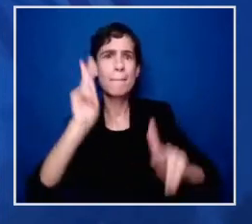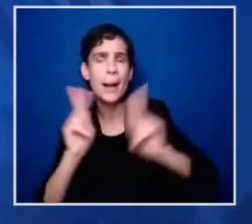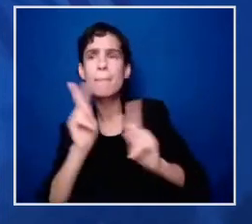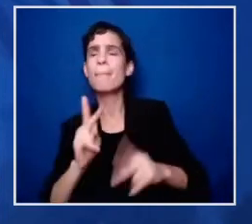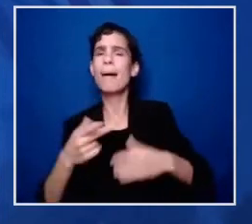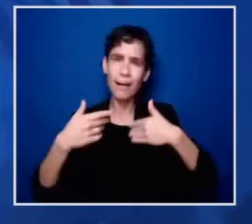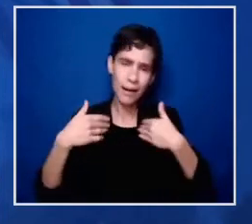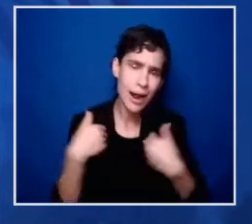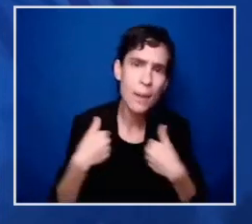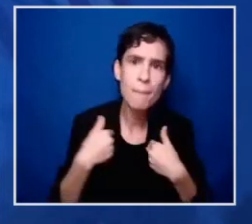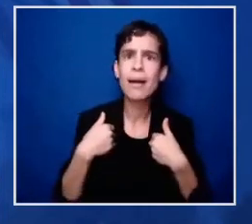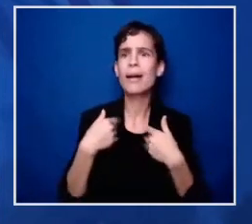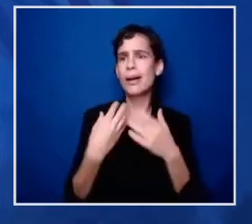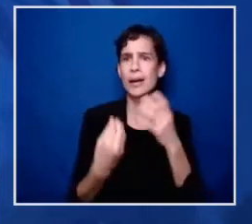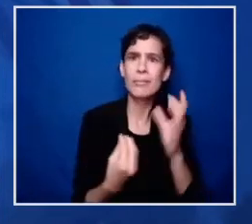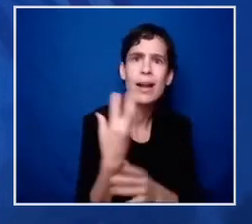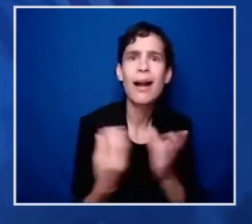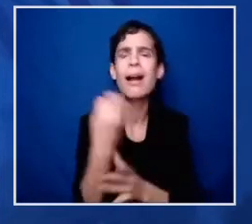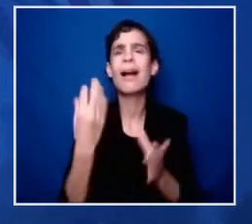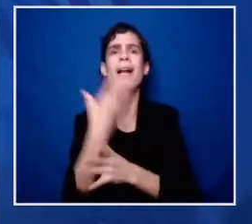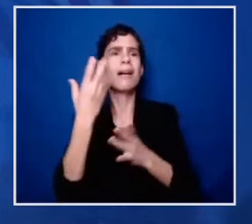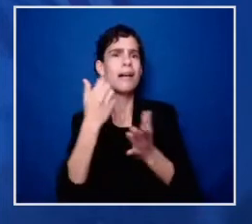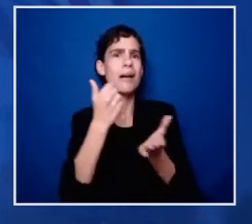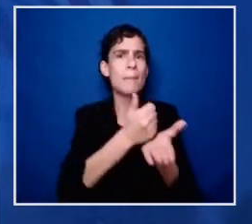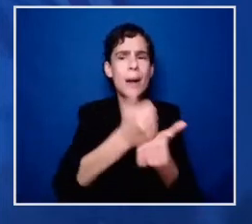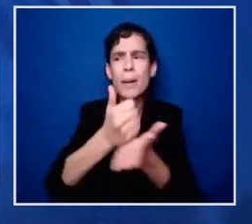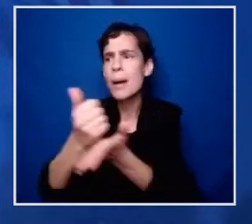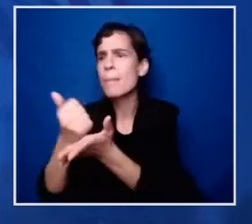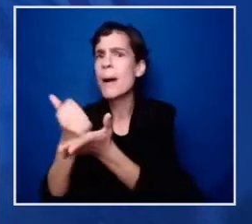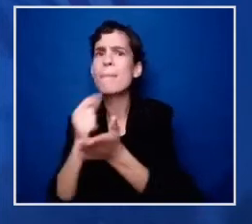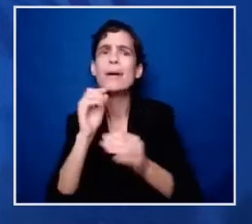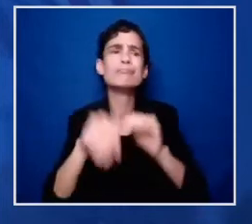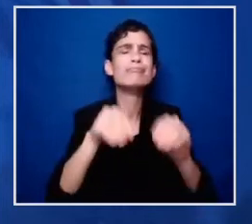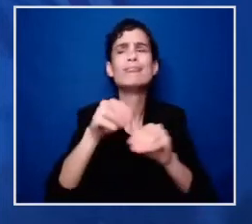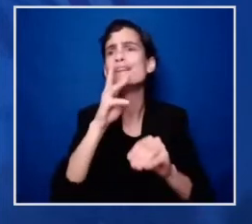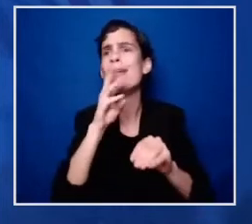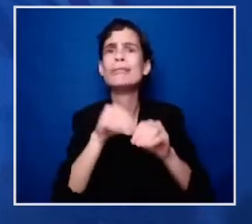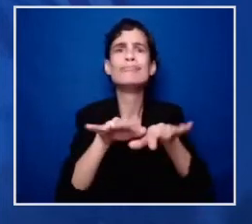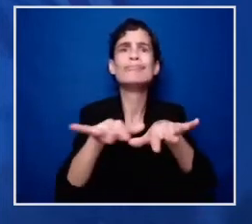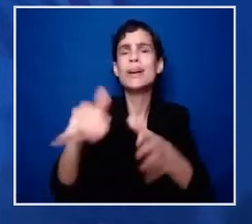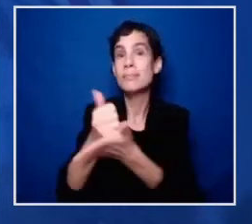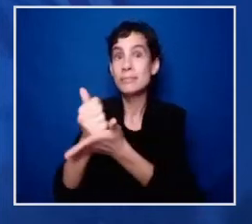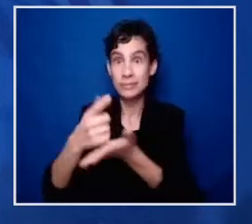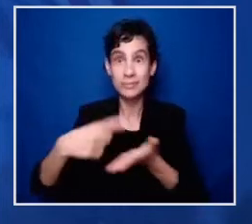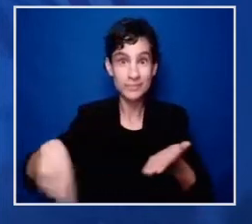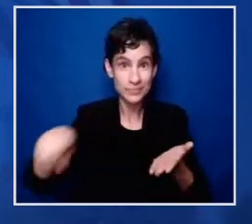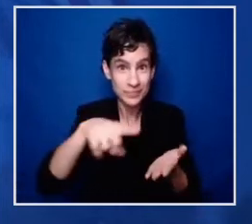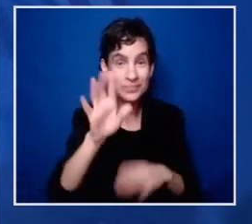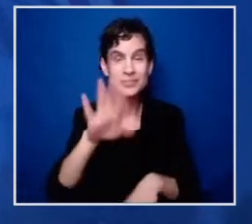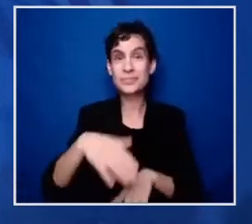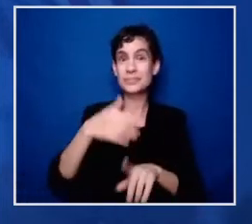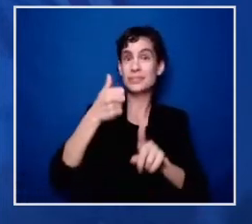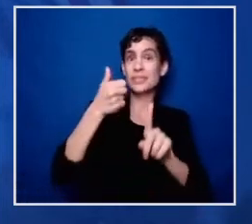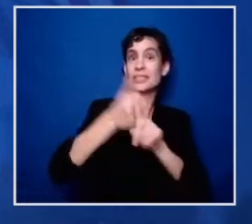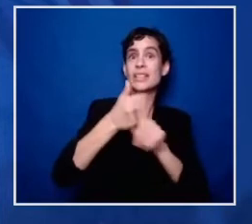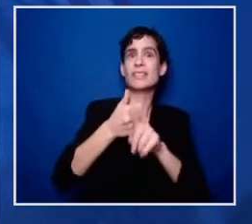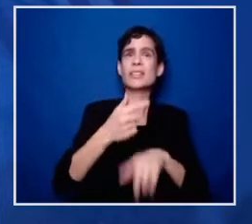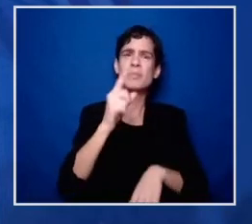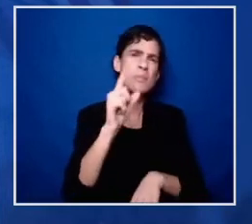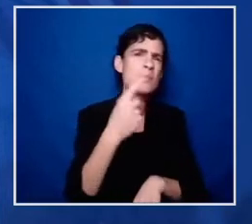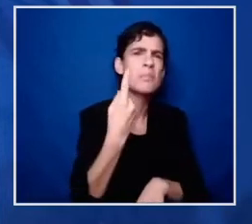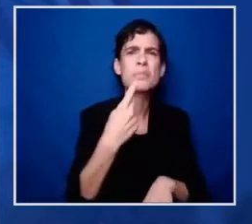water for only brief times each year. Today, development has changed the flow of many actual rivers and the washes surrounding